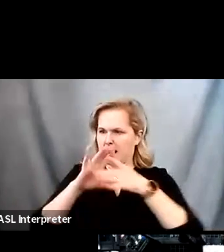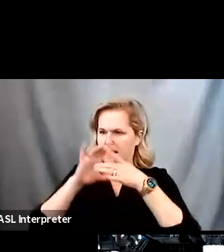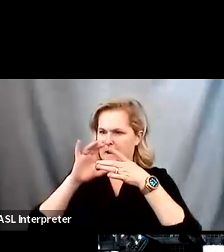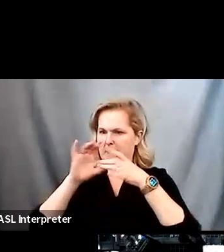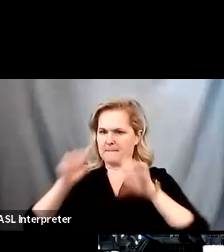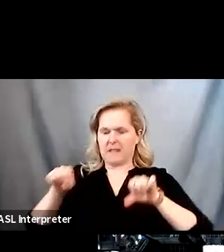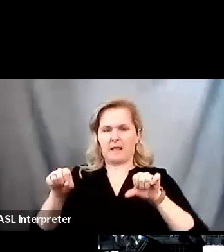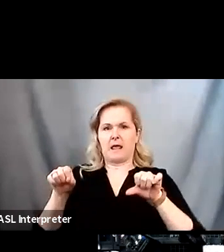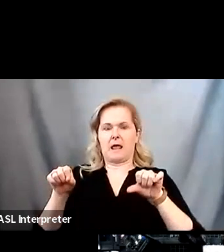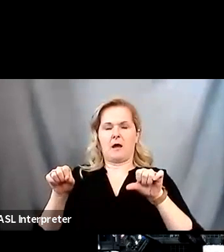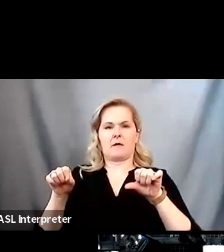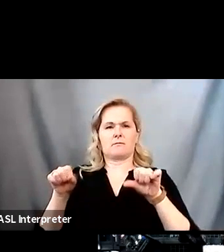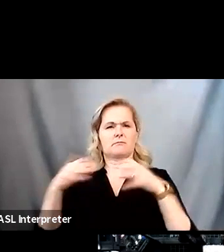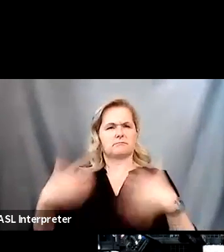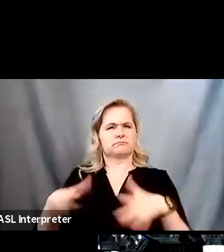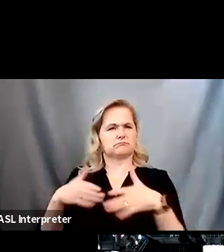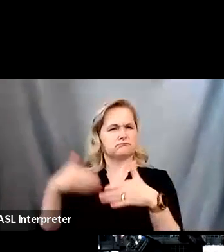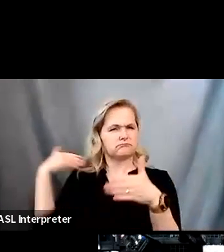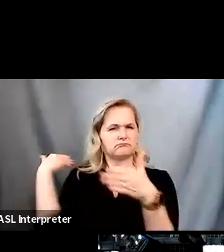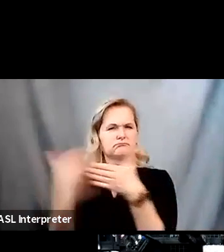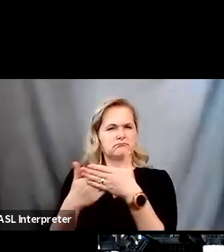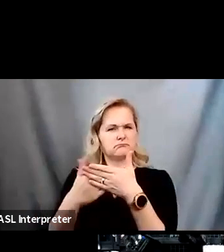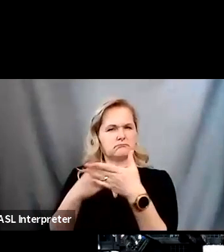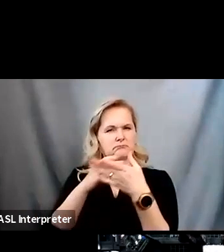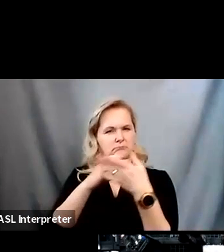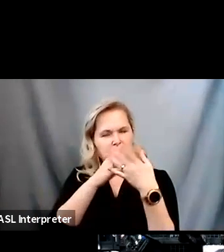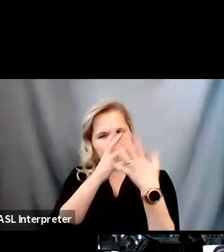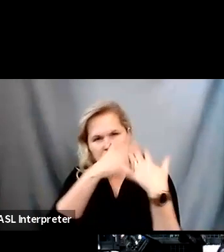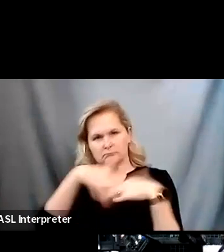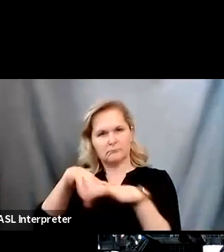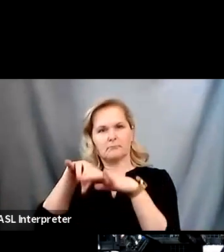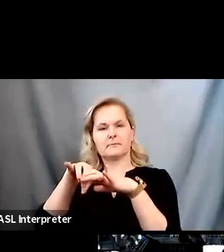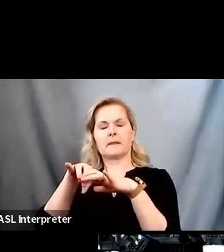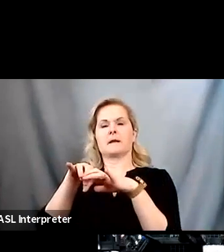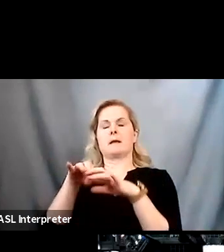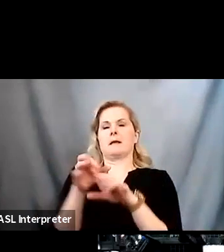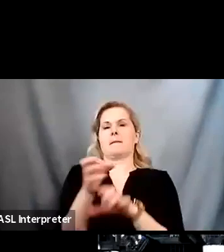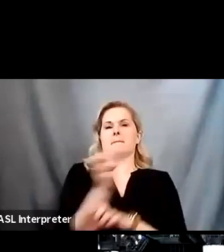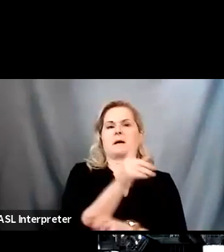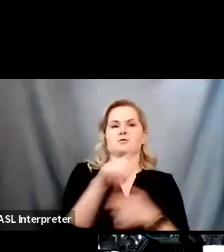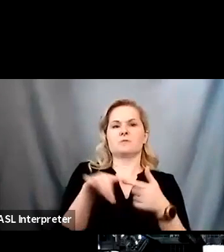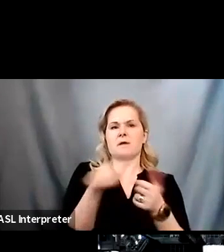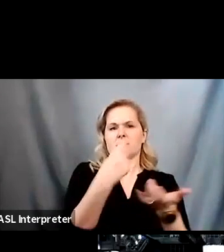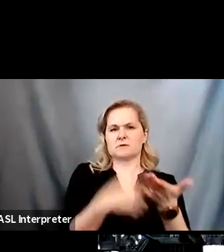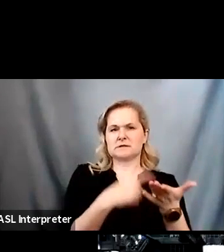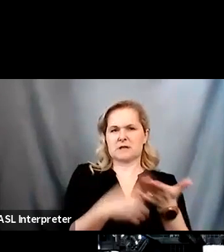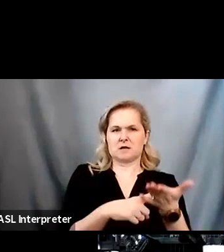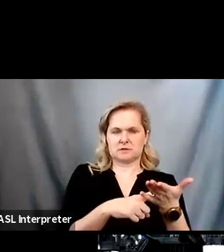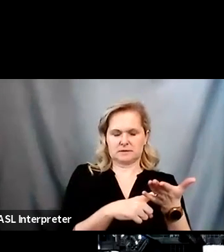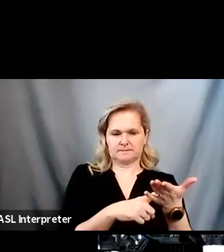tied. And then going back to a conversation we had had before,